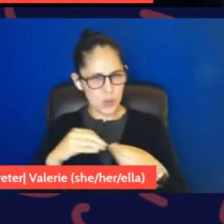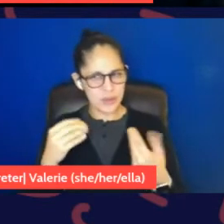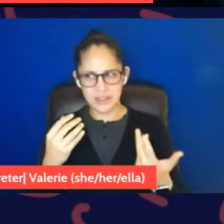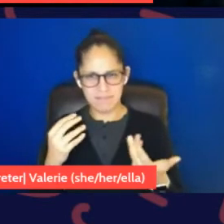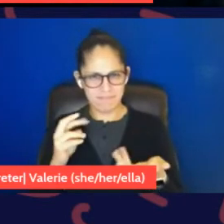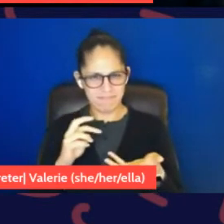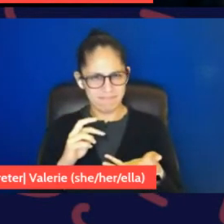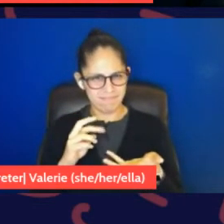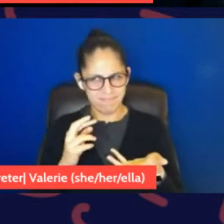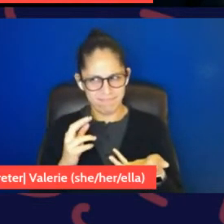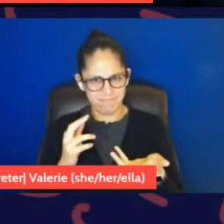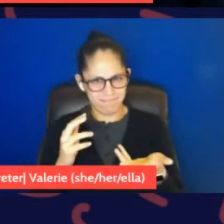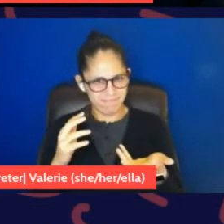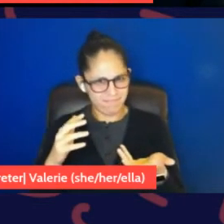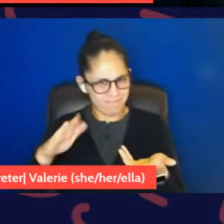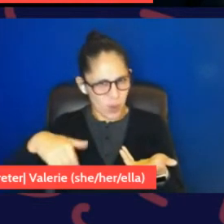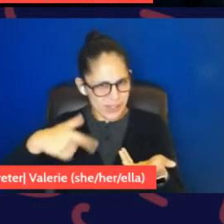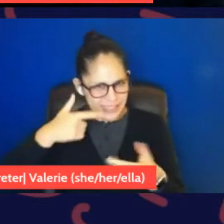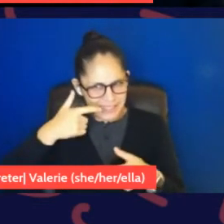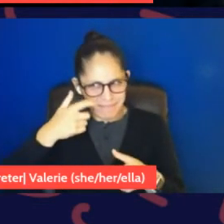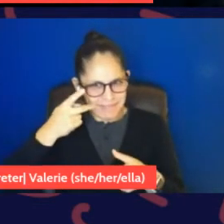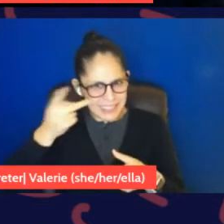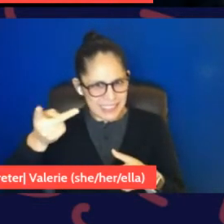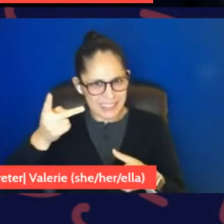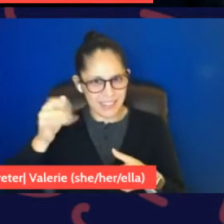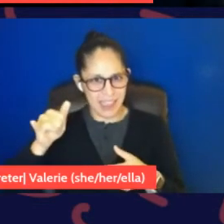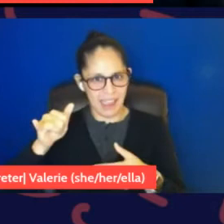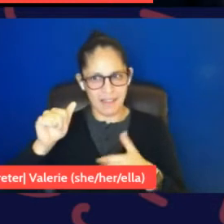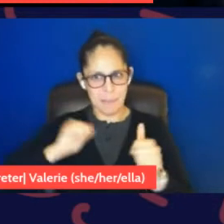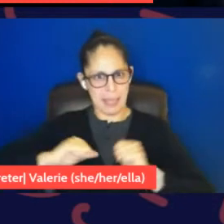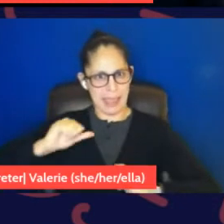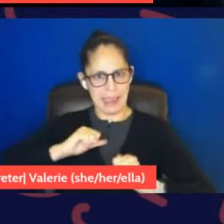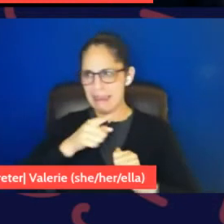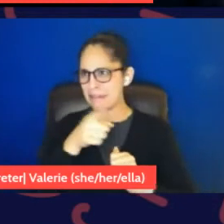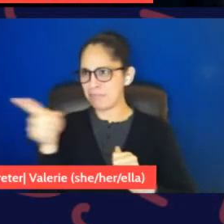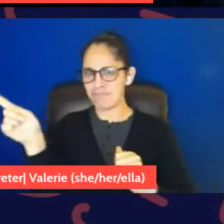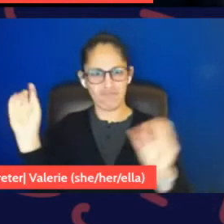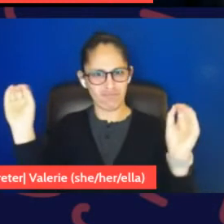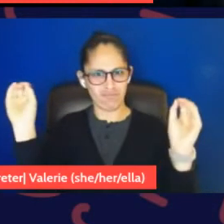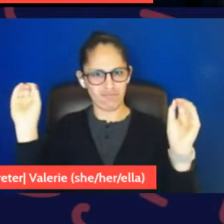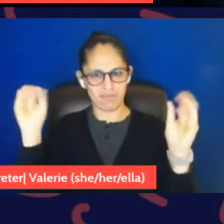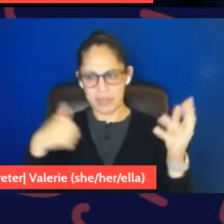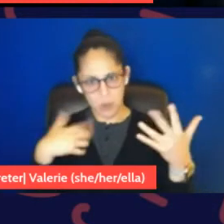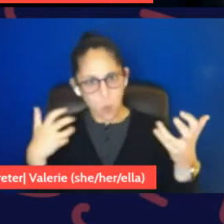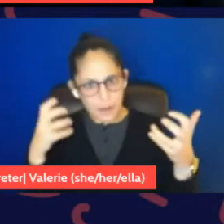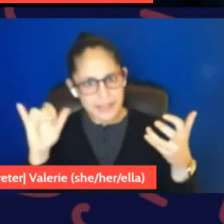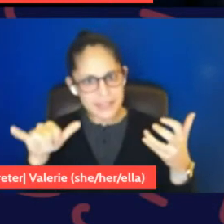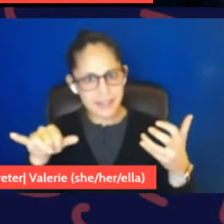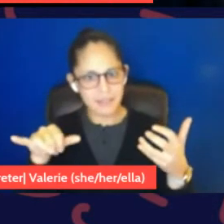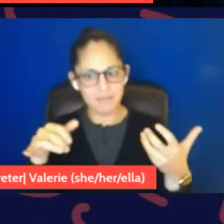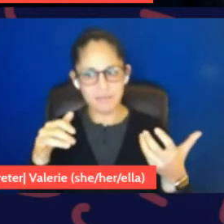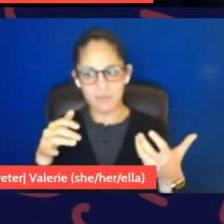I'm not sure I've seen addressed, and I would really like to. I know I touch on those subjects in what I write.